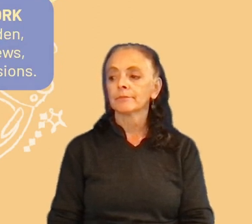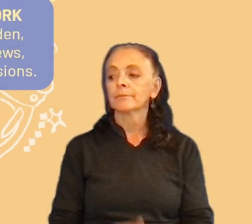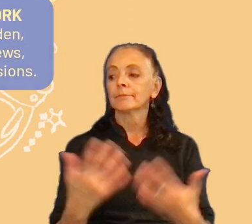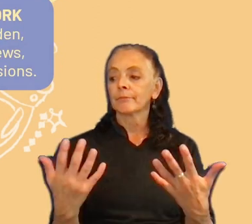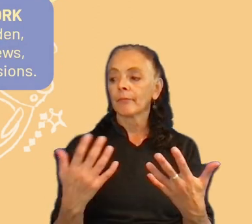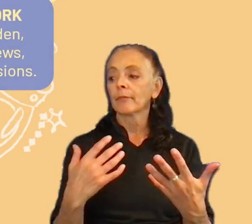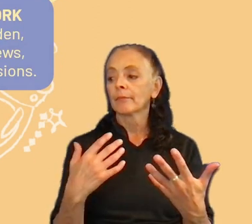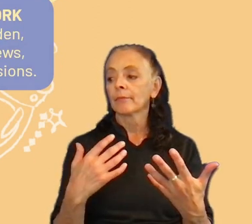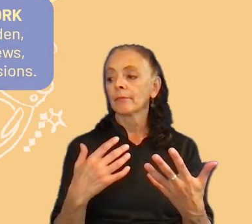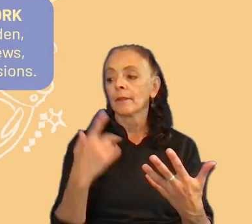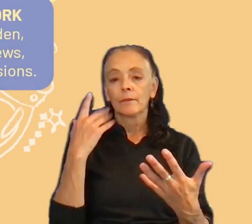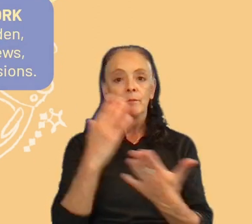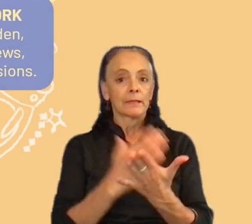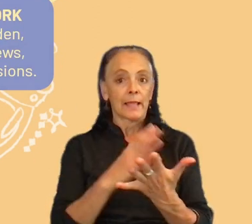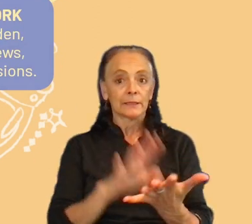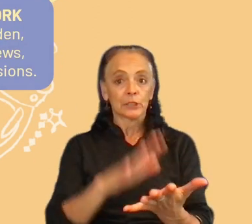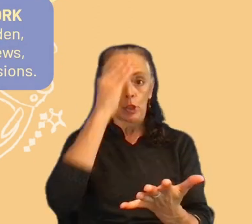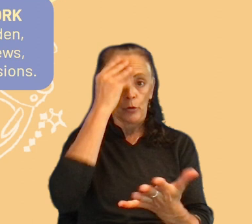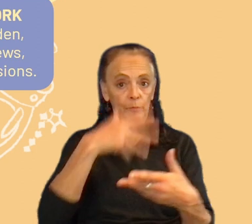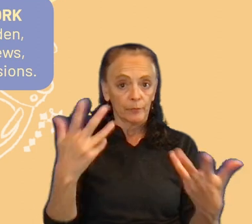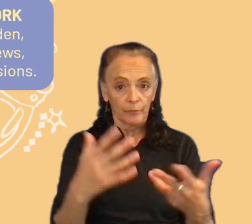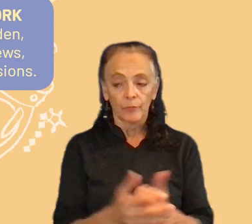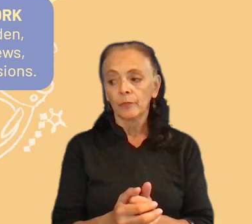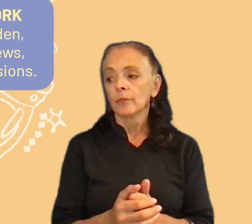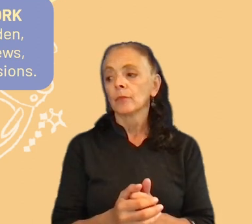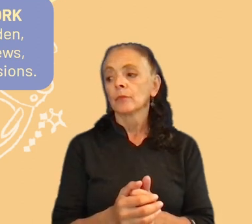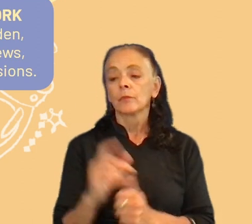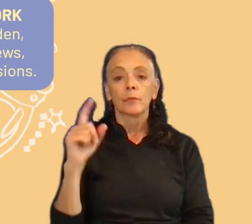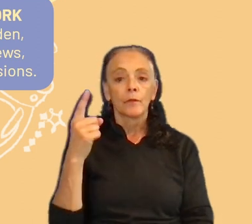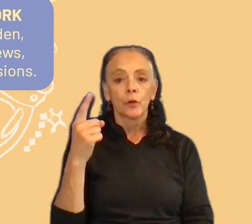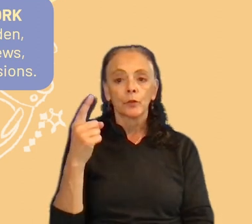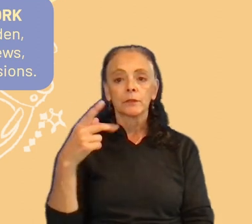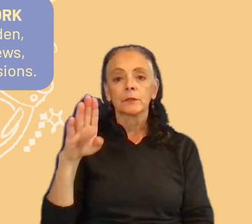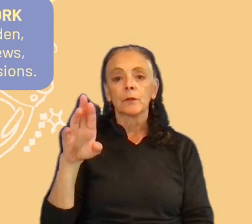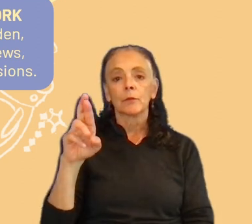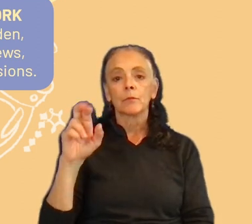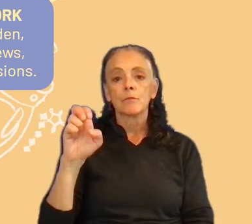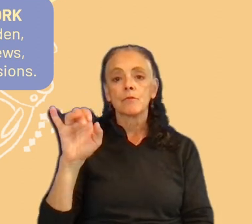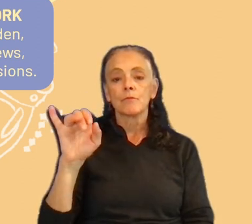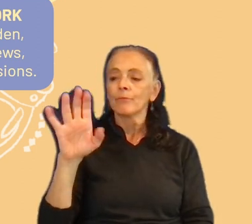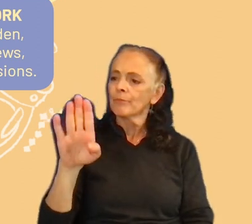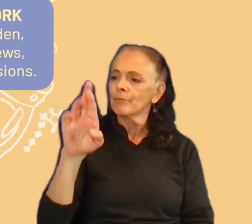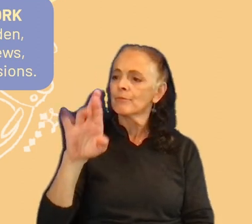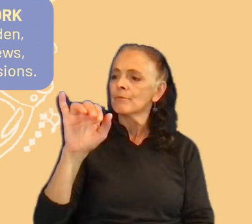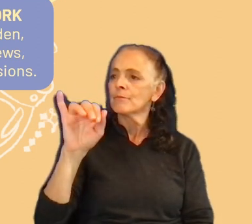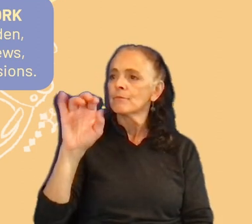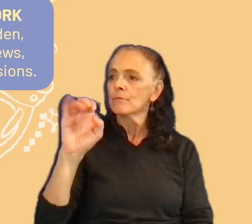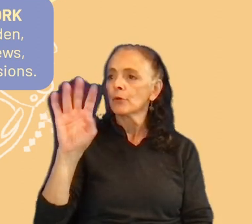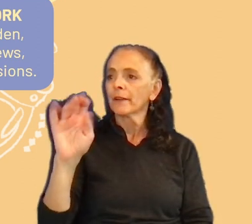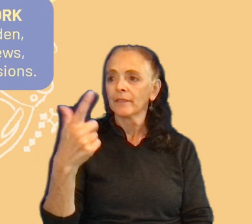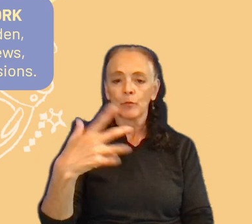about the the lessons we learned we the first one is about breathing uh the team putting